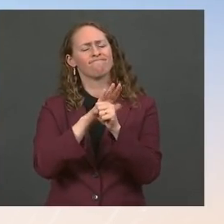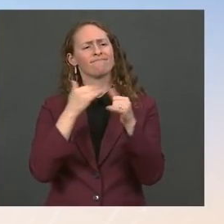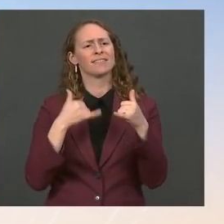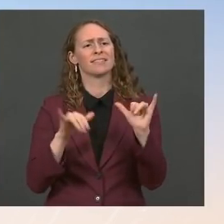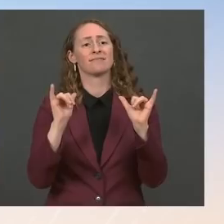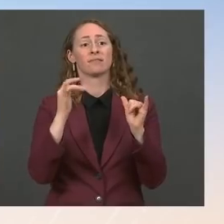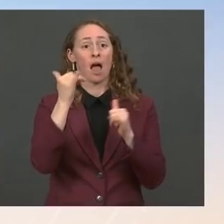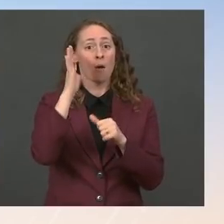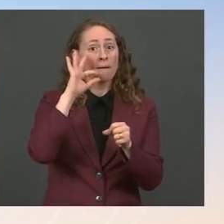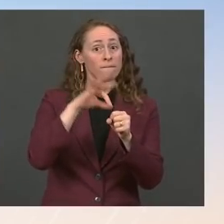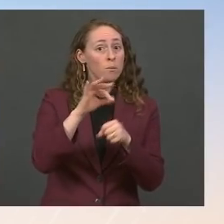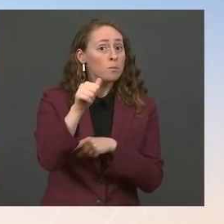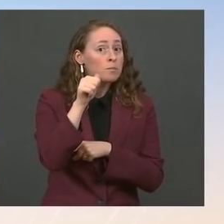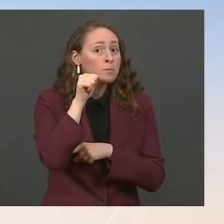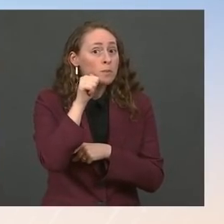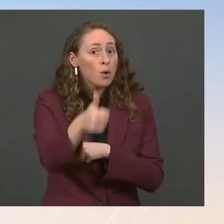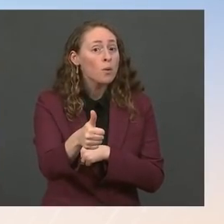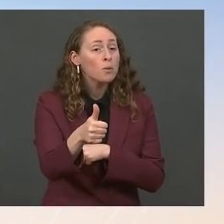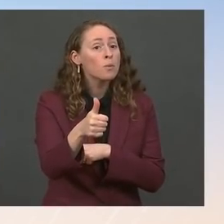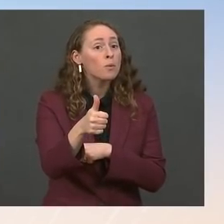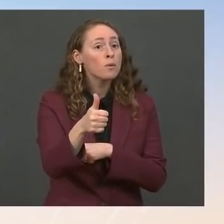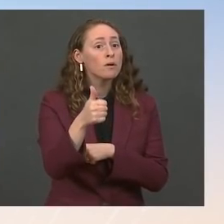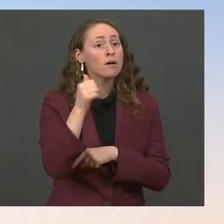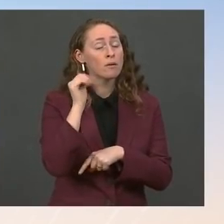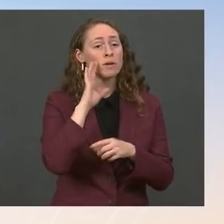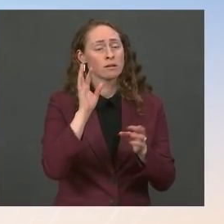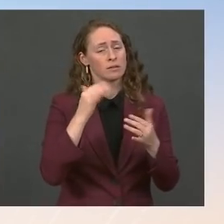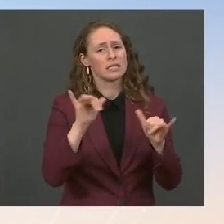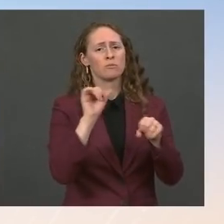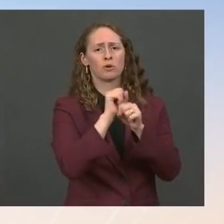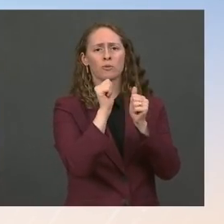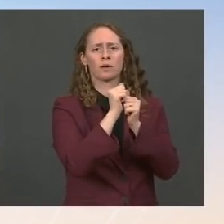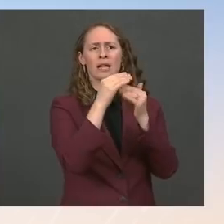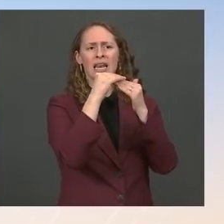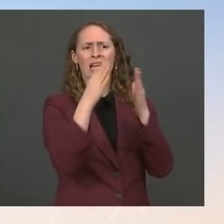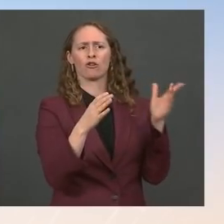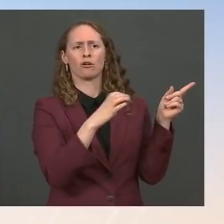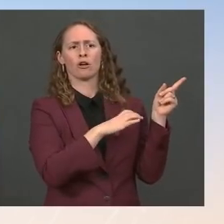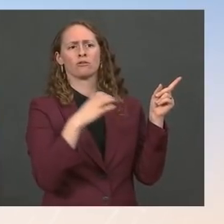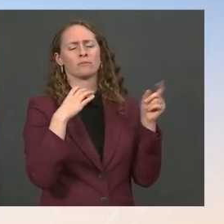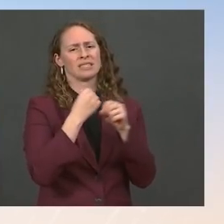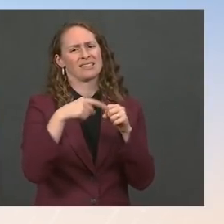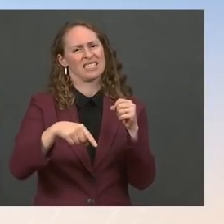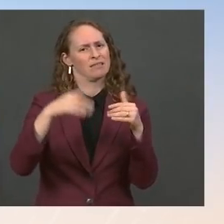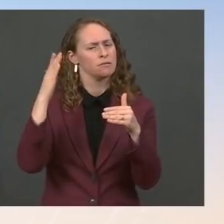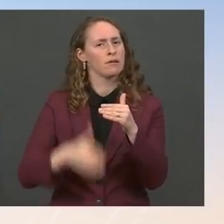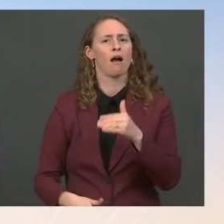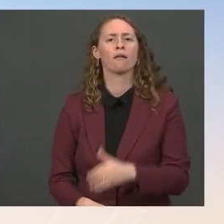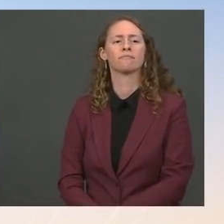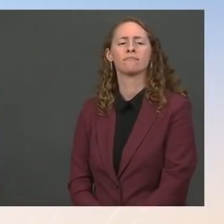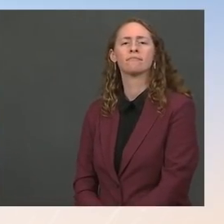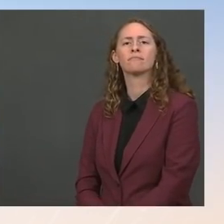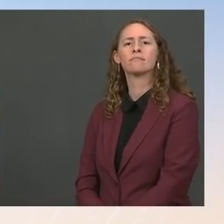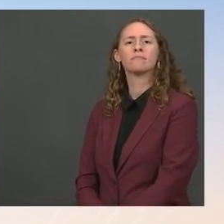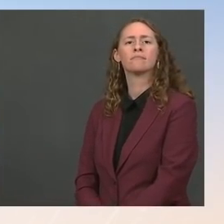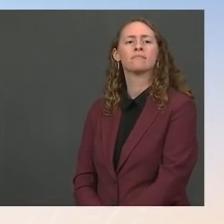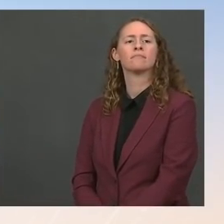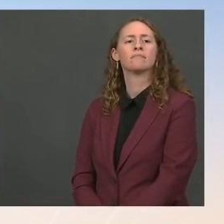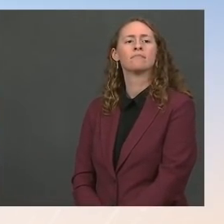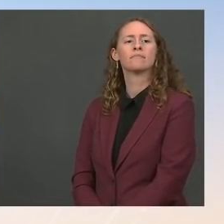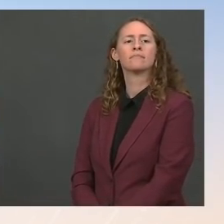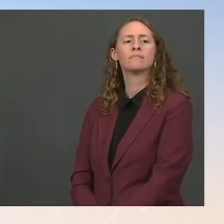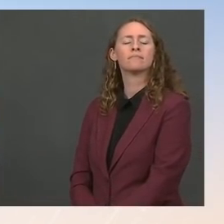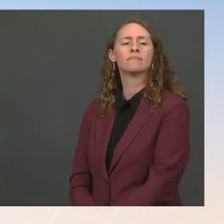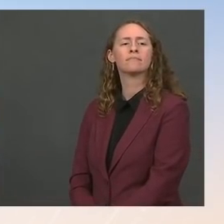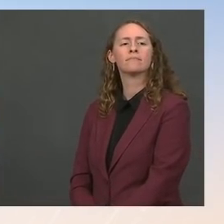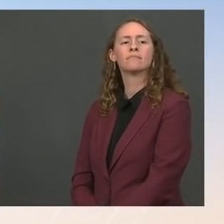tomorrow. We're going to keep working with leaders in Congress to get this done. So with that said, you said just a few minutes ago the president has